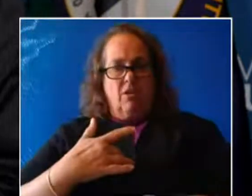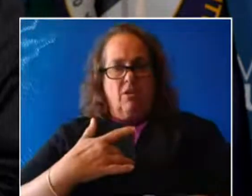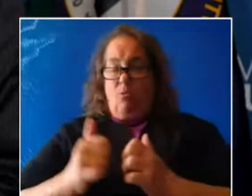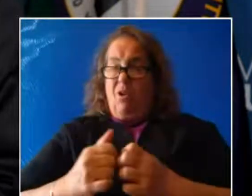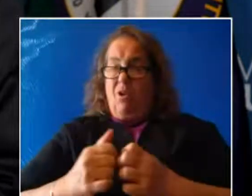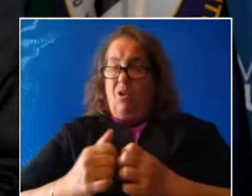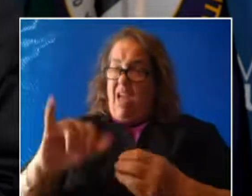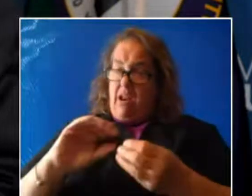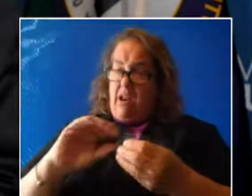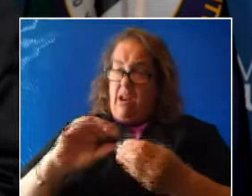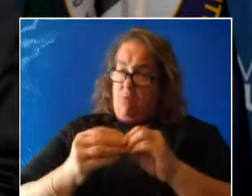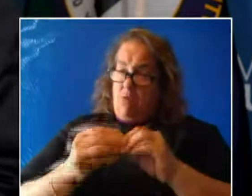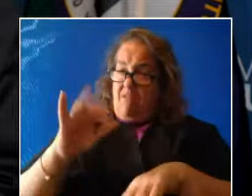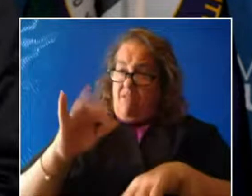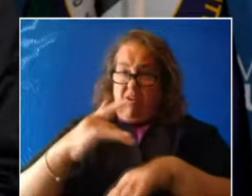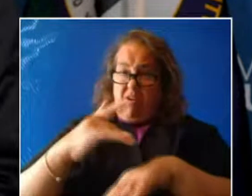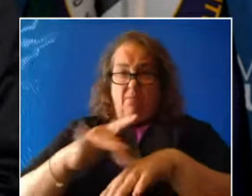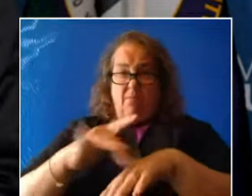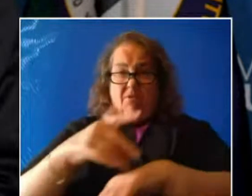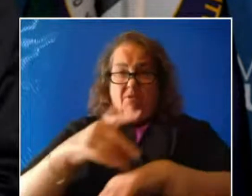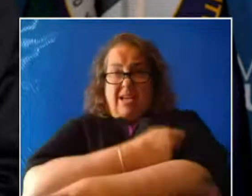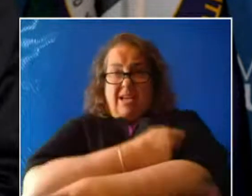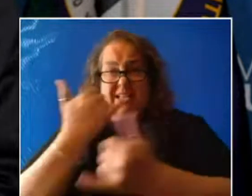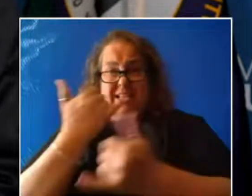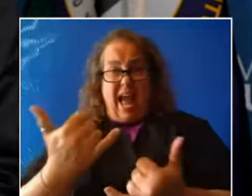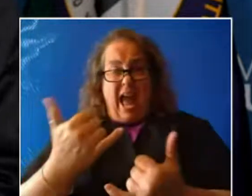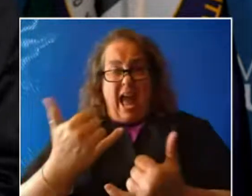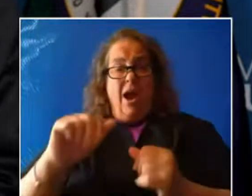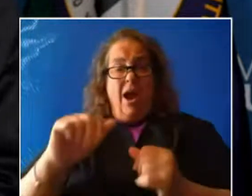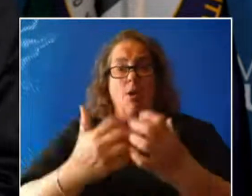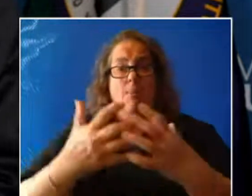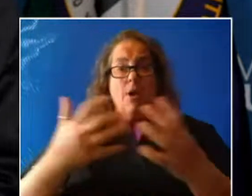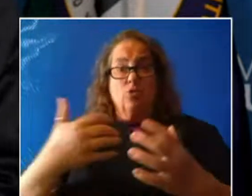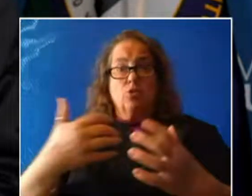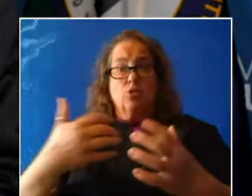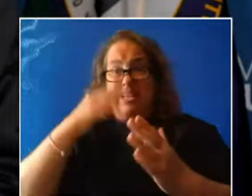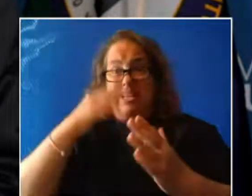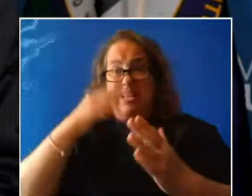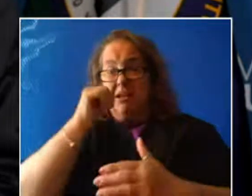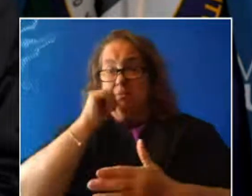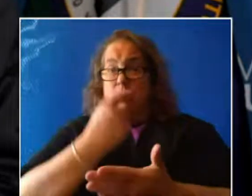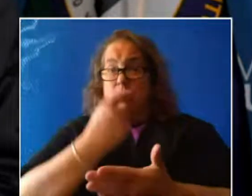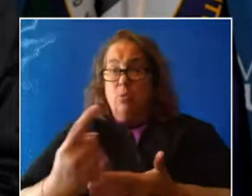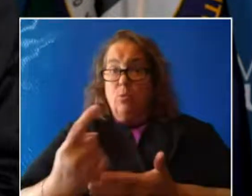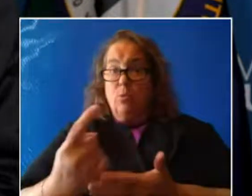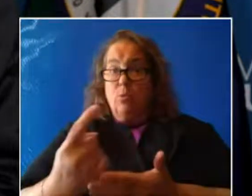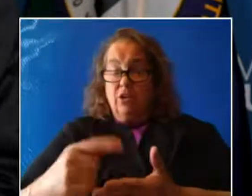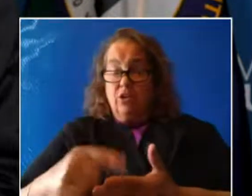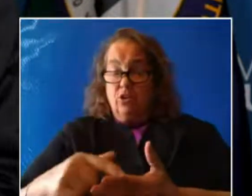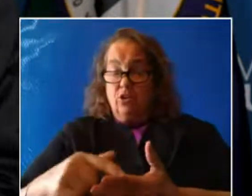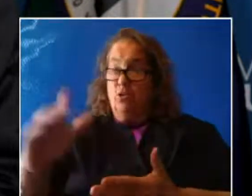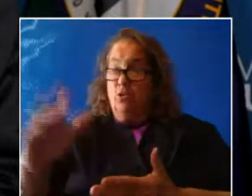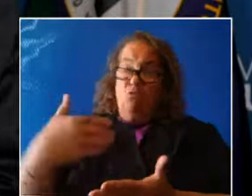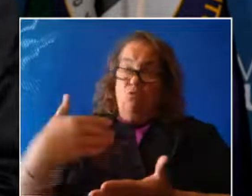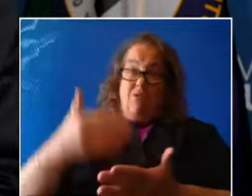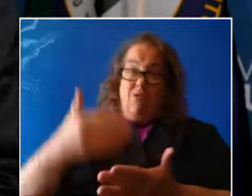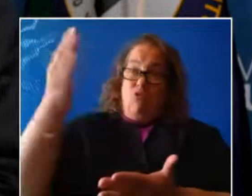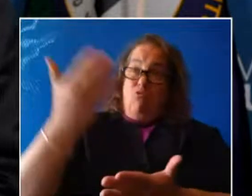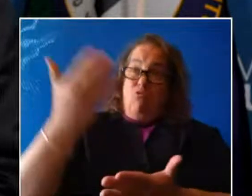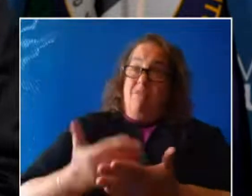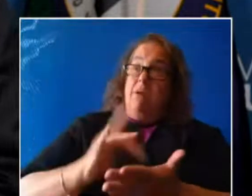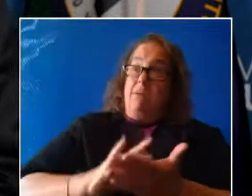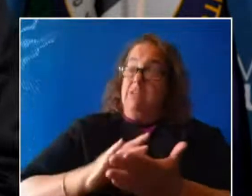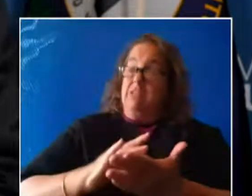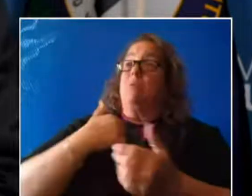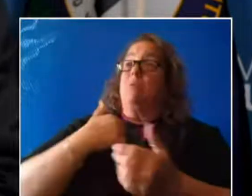and the amount that we expect to come in each week, it is theoretically possible that we could get enough